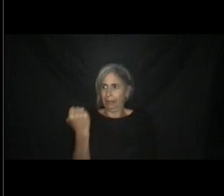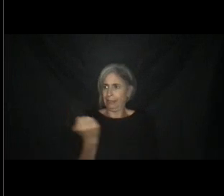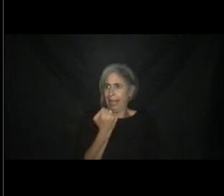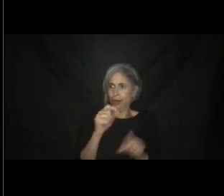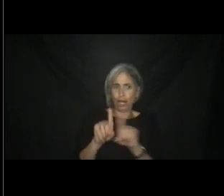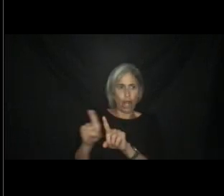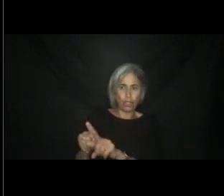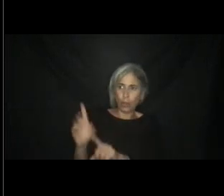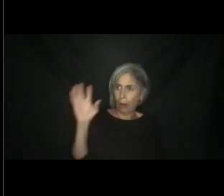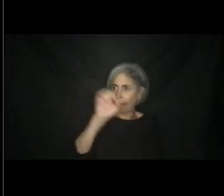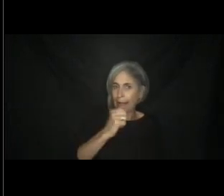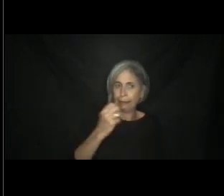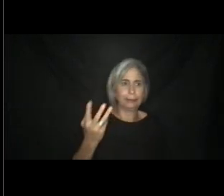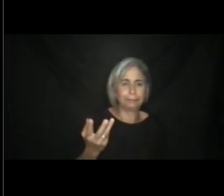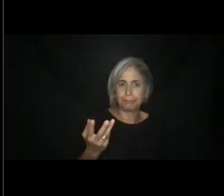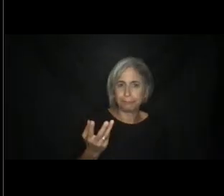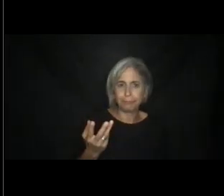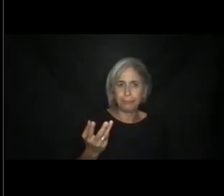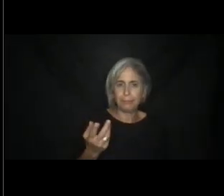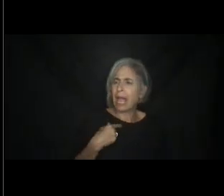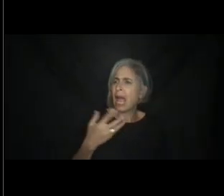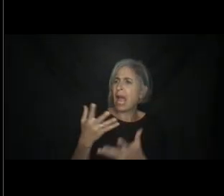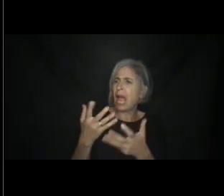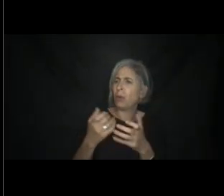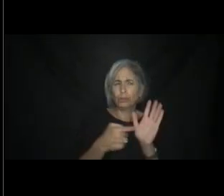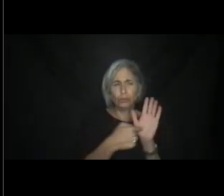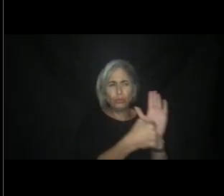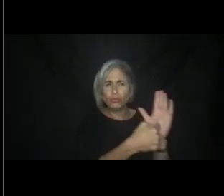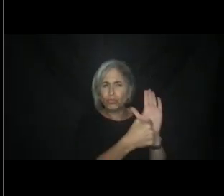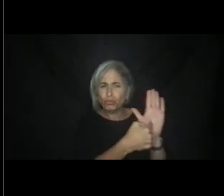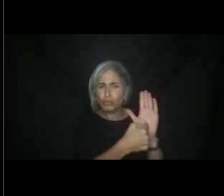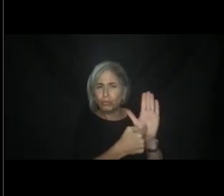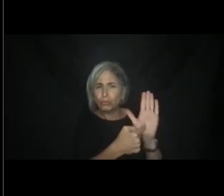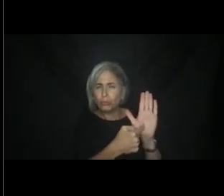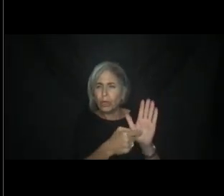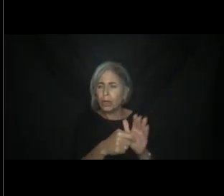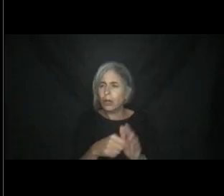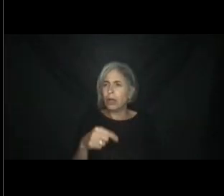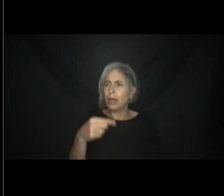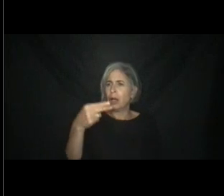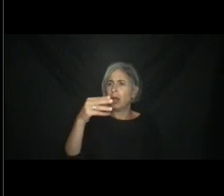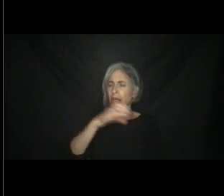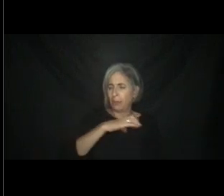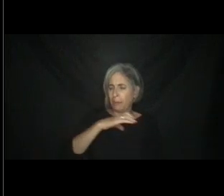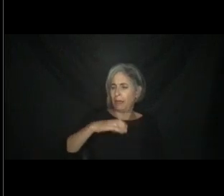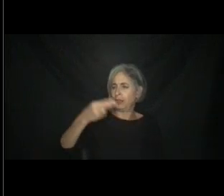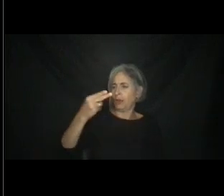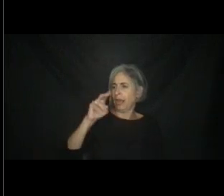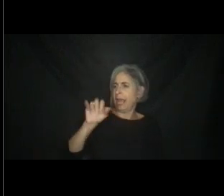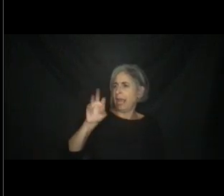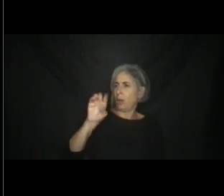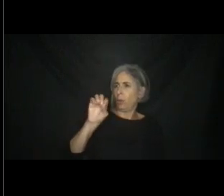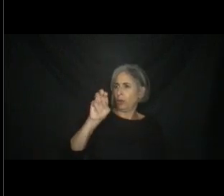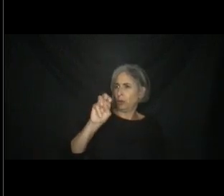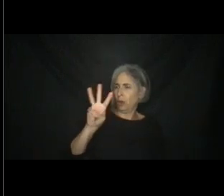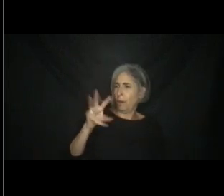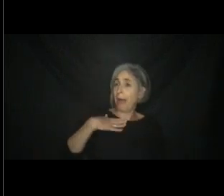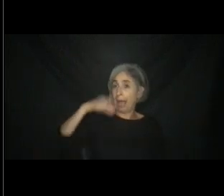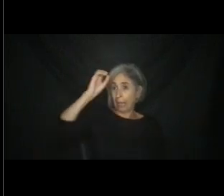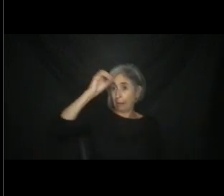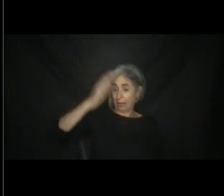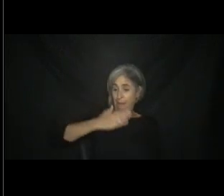well. I just wanted to point out, Woodrow Hay, I'm going to state my opinion, because